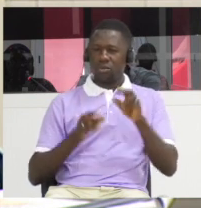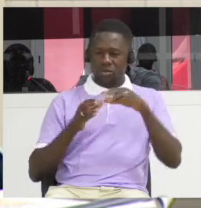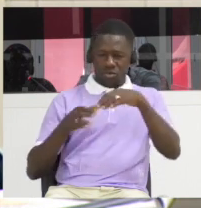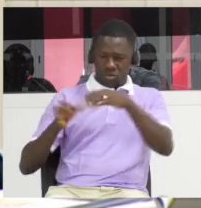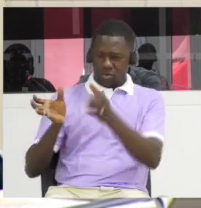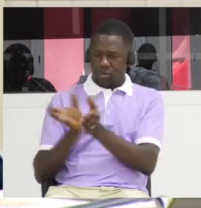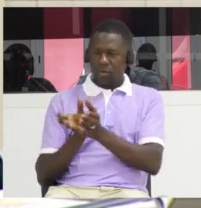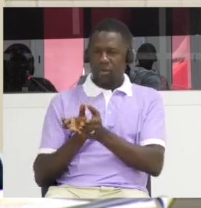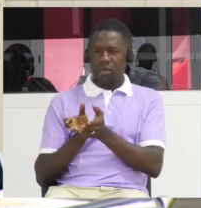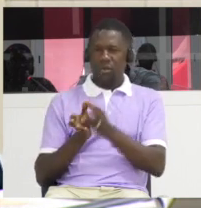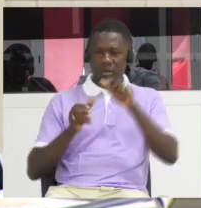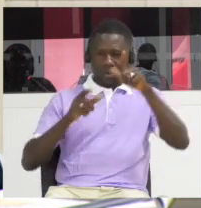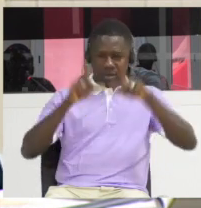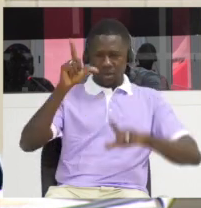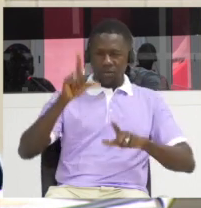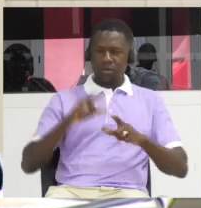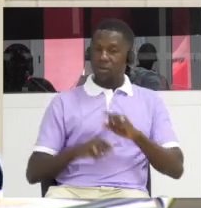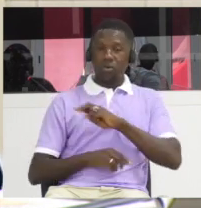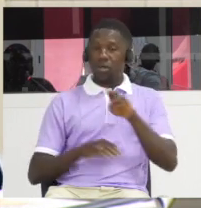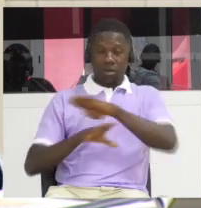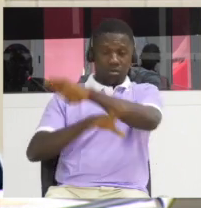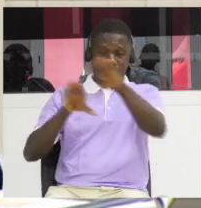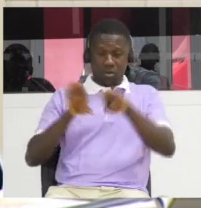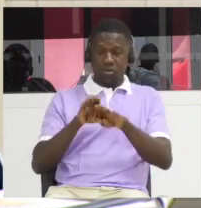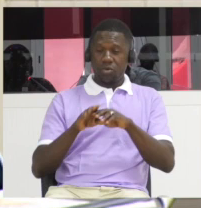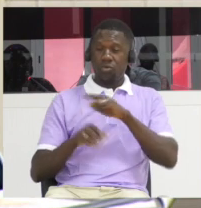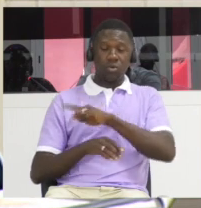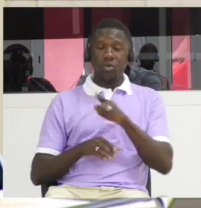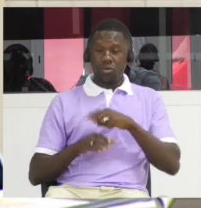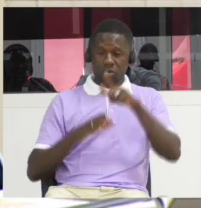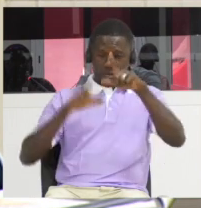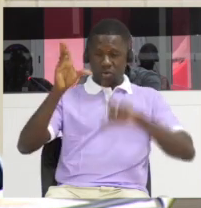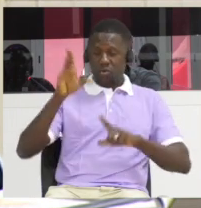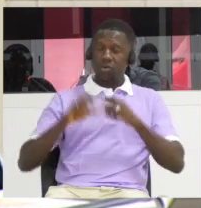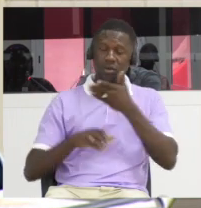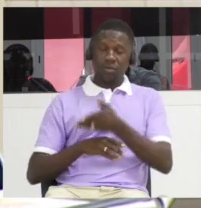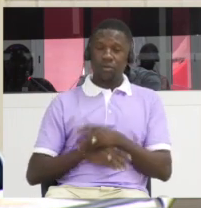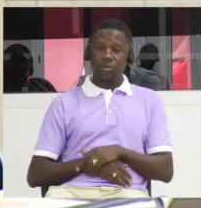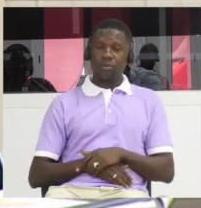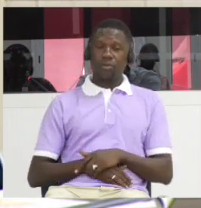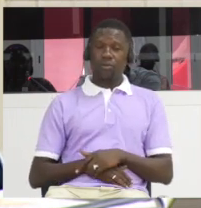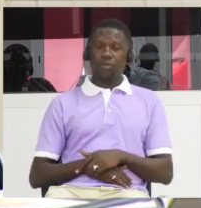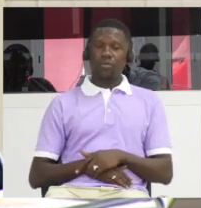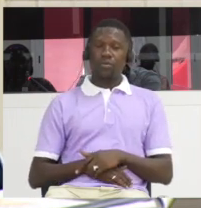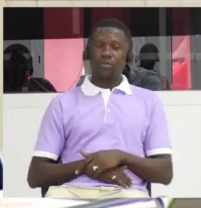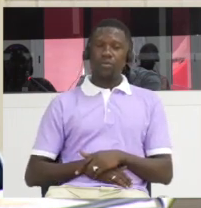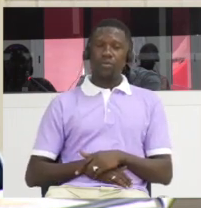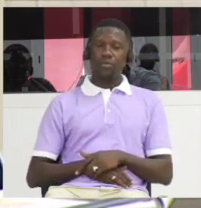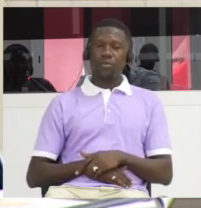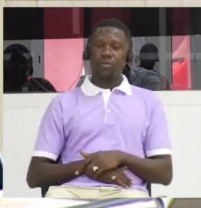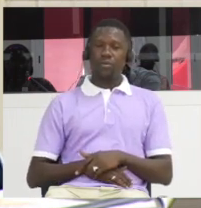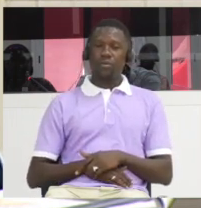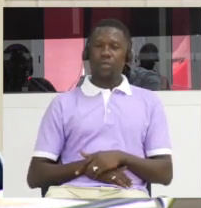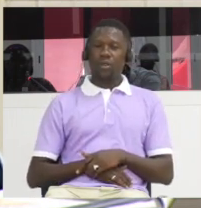positions at the company level, and not at the platoon, but at the company level, and the